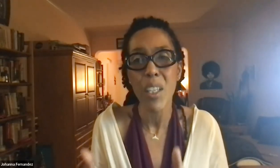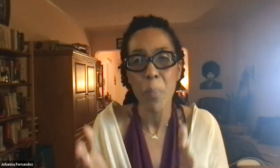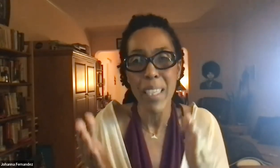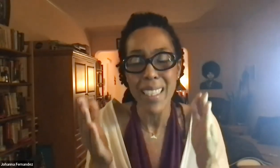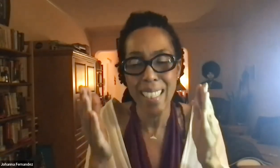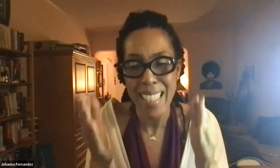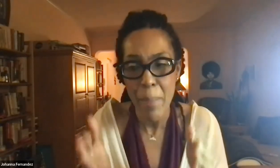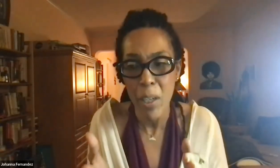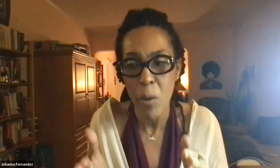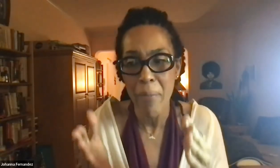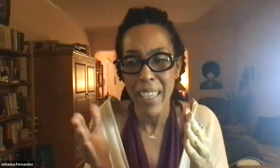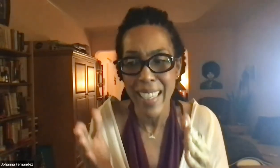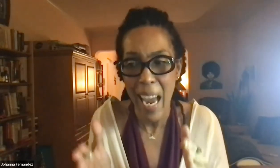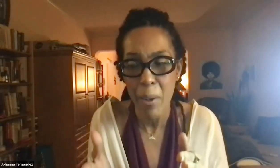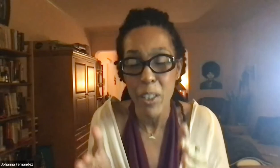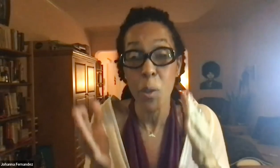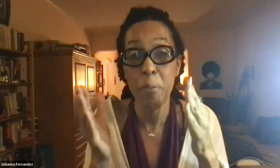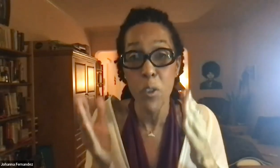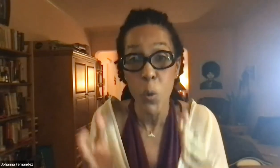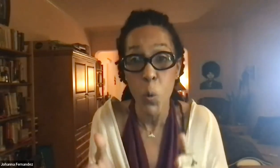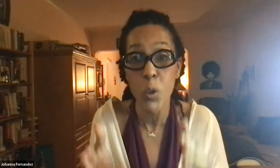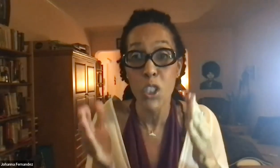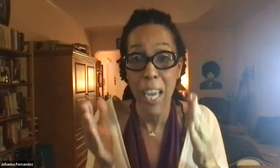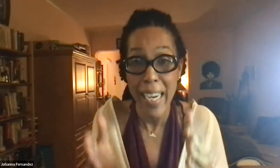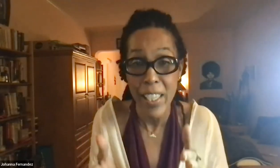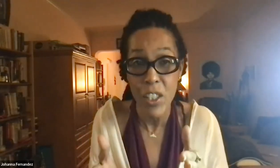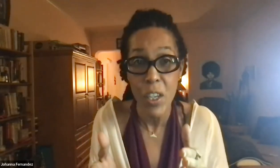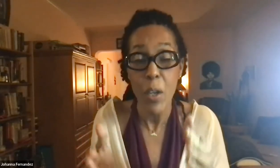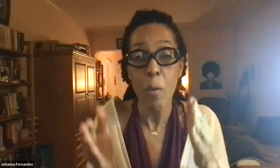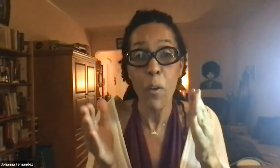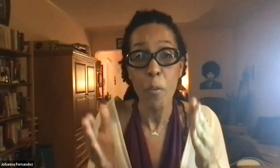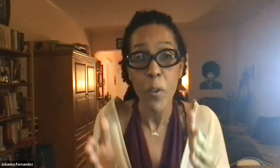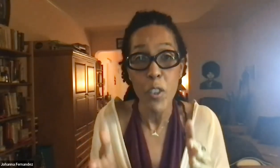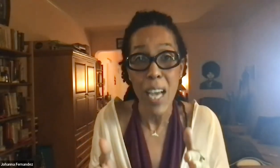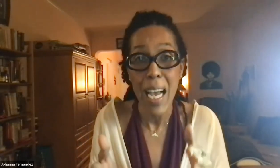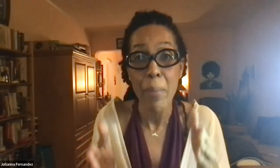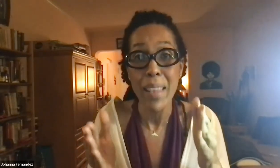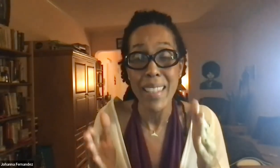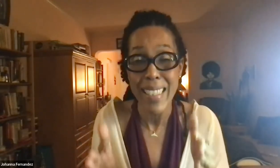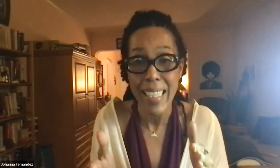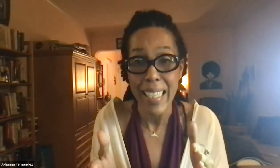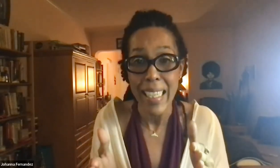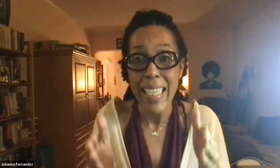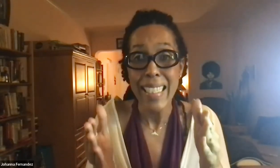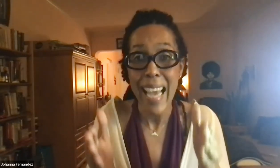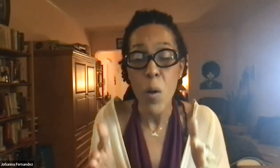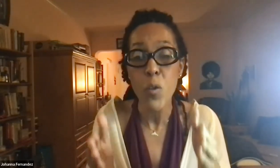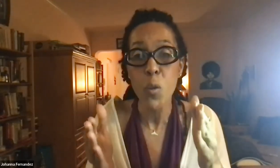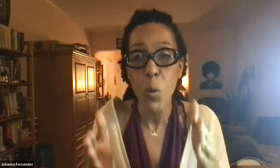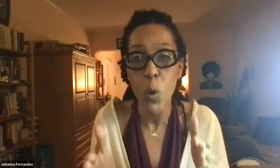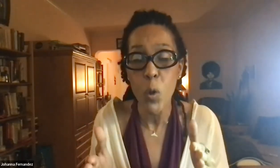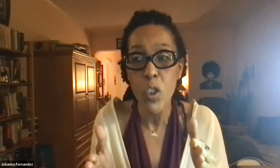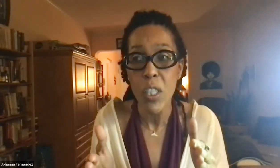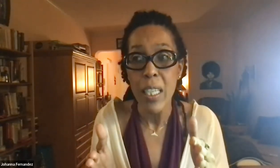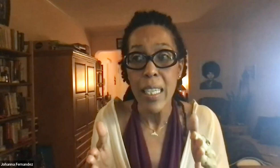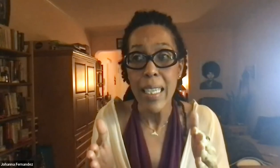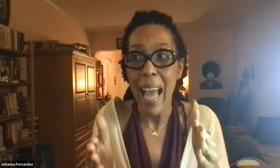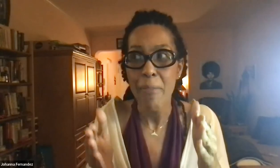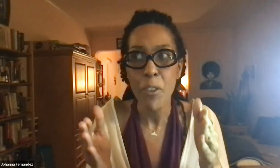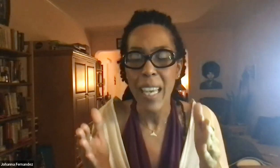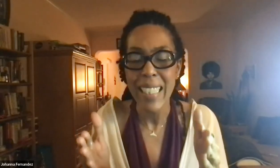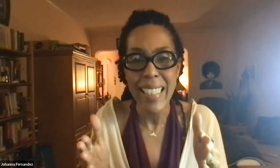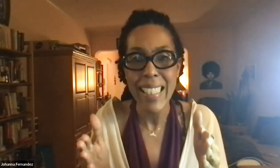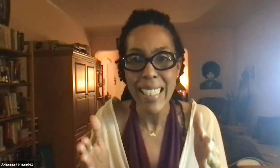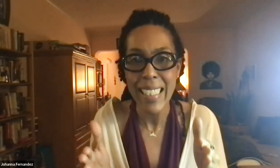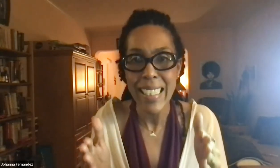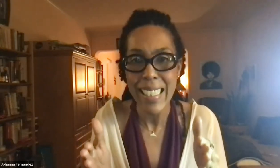of color, because the demographic character of the schools change for the first time in the city. Now schools,